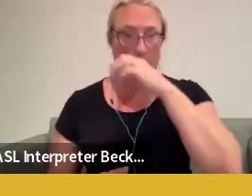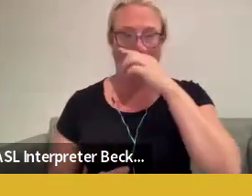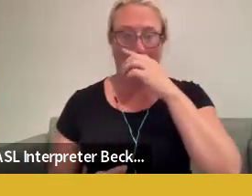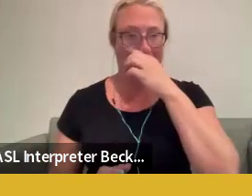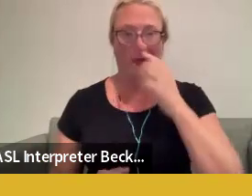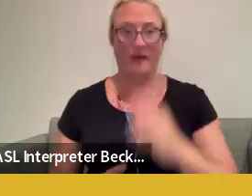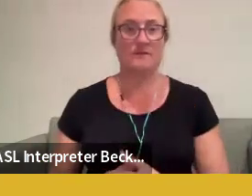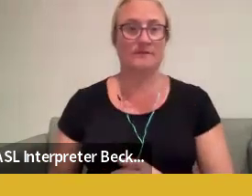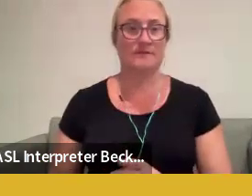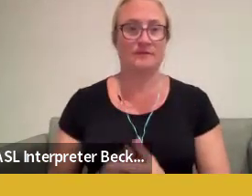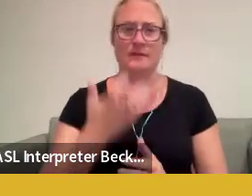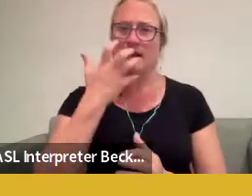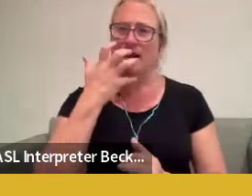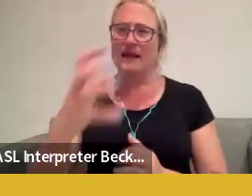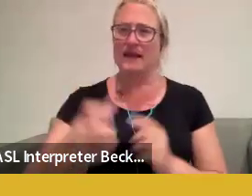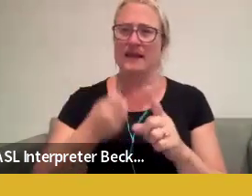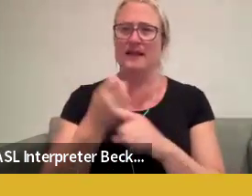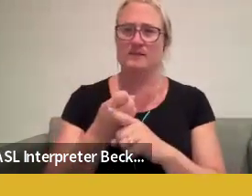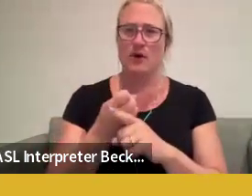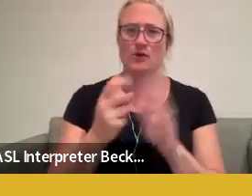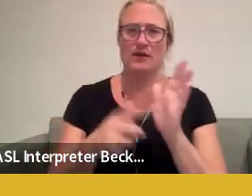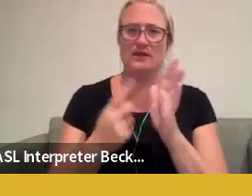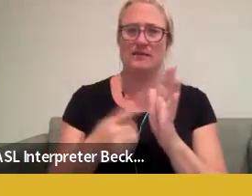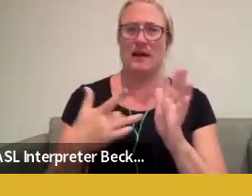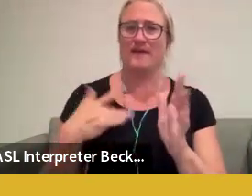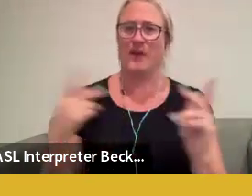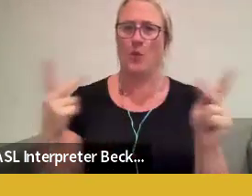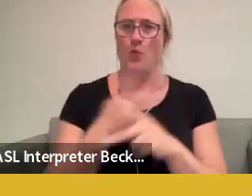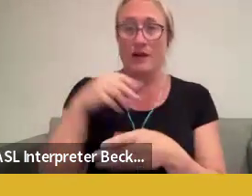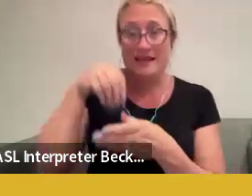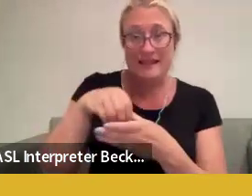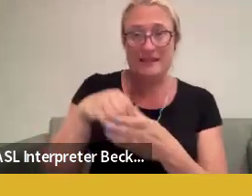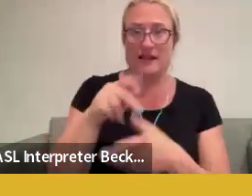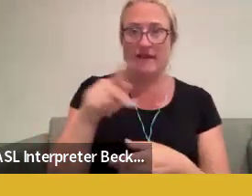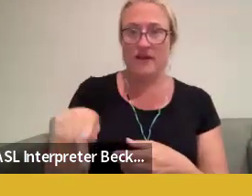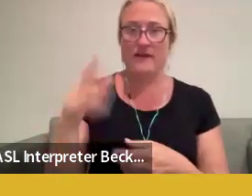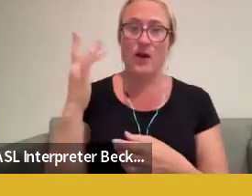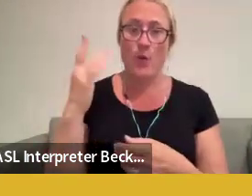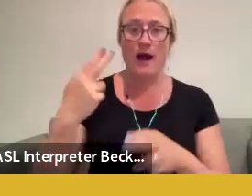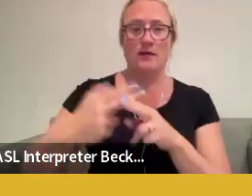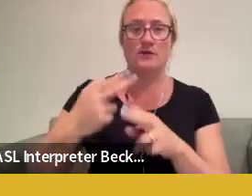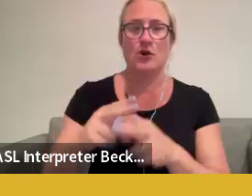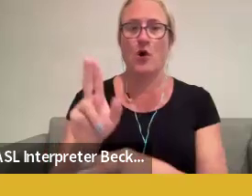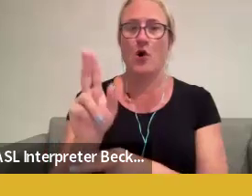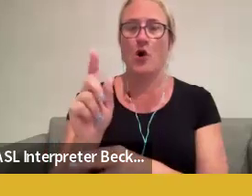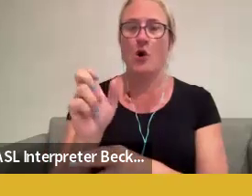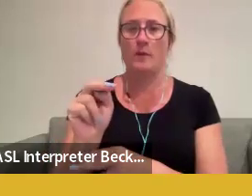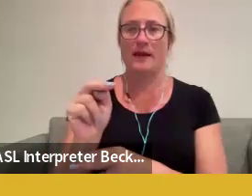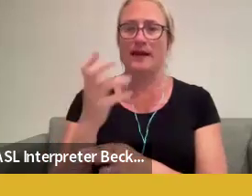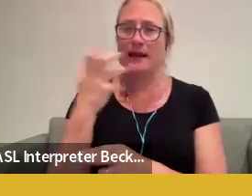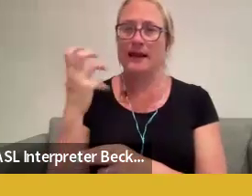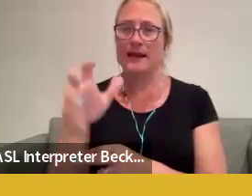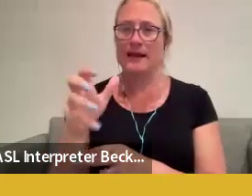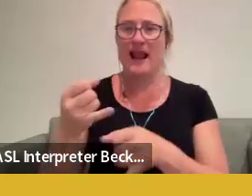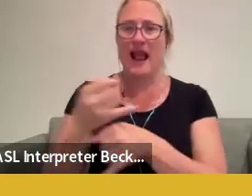Heat exposure might feel worse in Philadelphia because of something called the urban heat island effect. So this